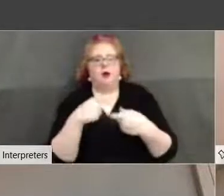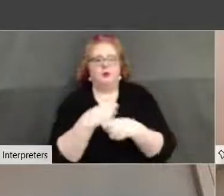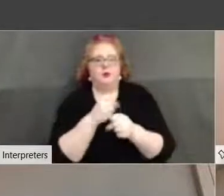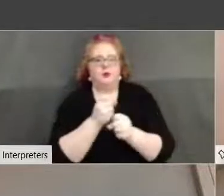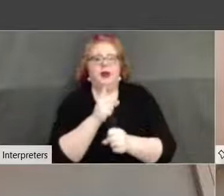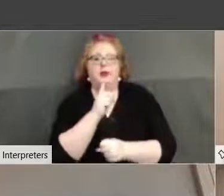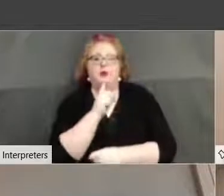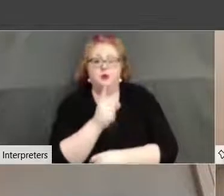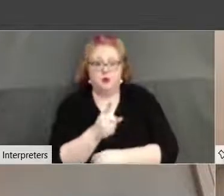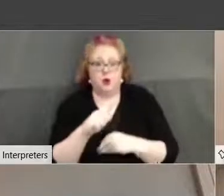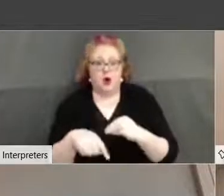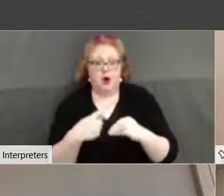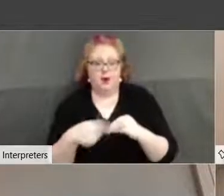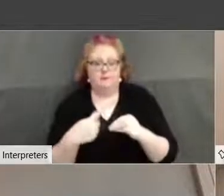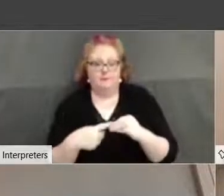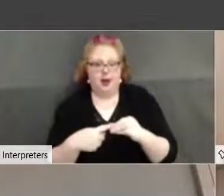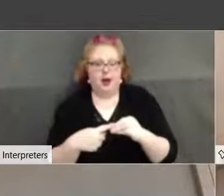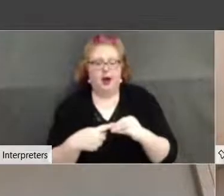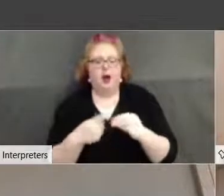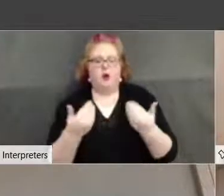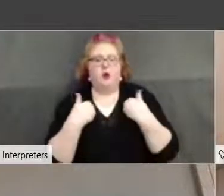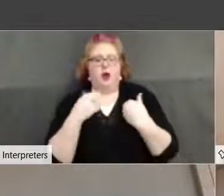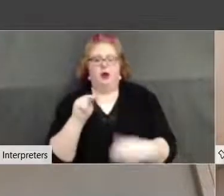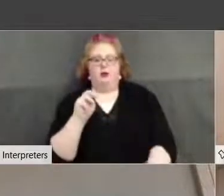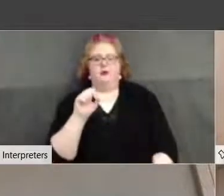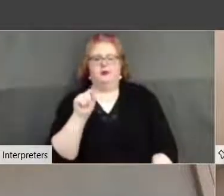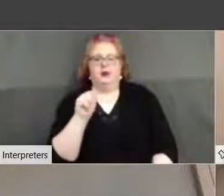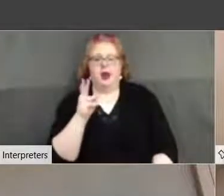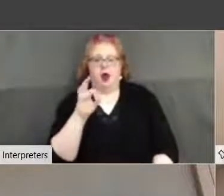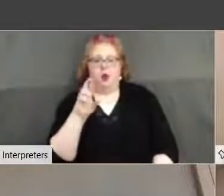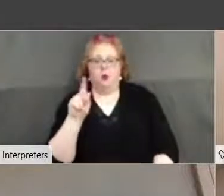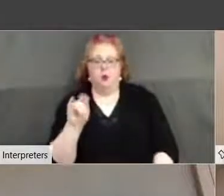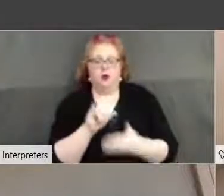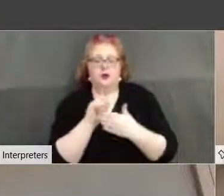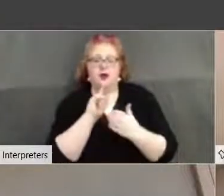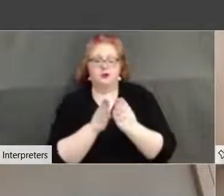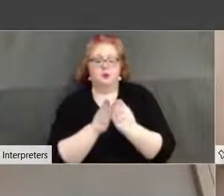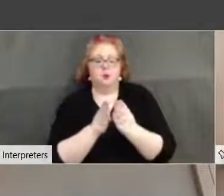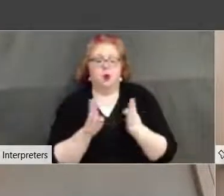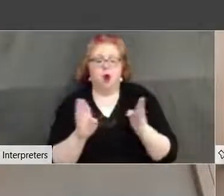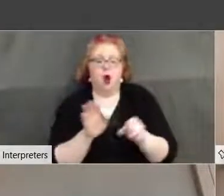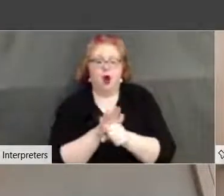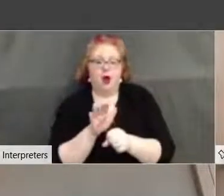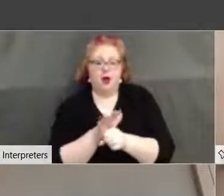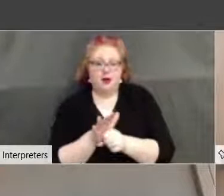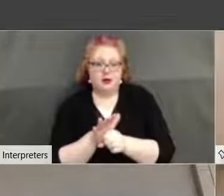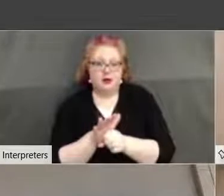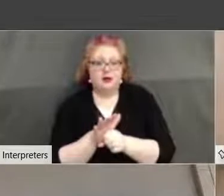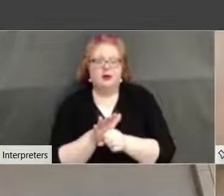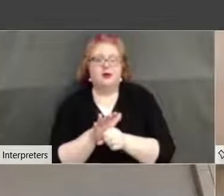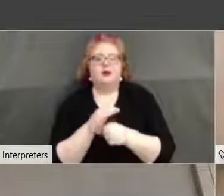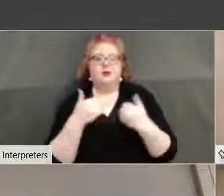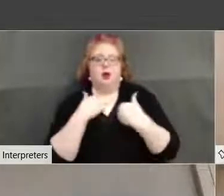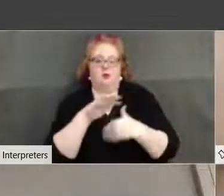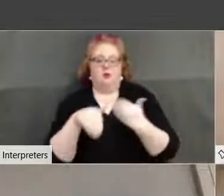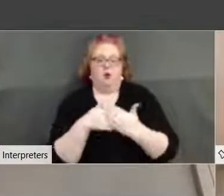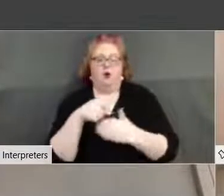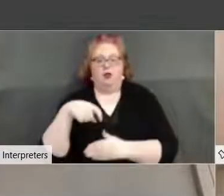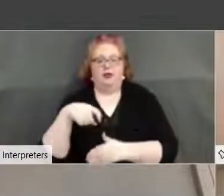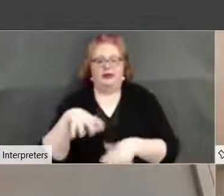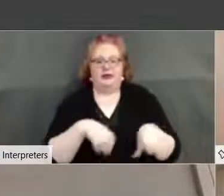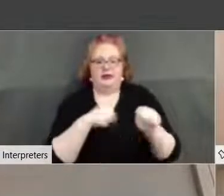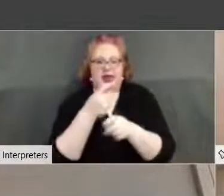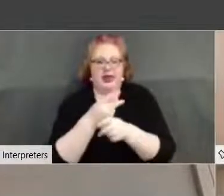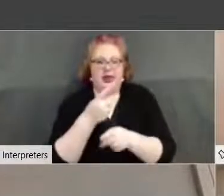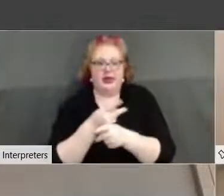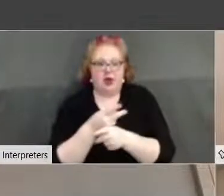that you have a network that's broad enough that gets all the needs taken care of, but small enough that you can take